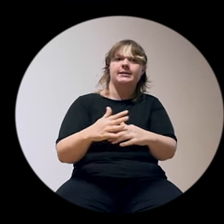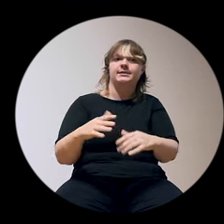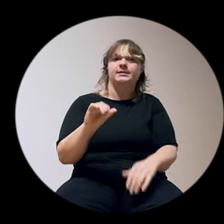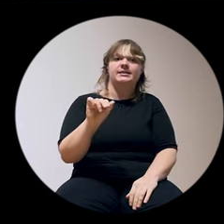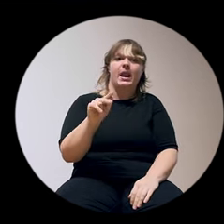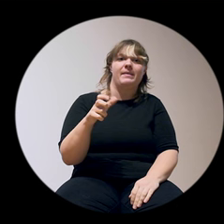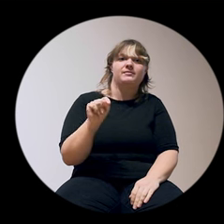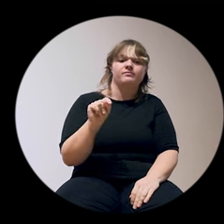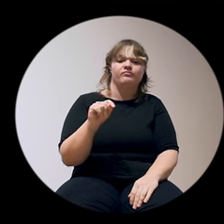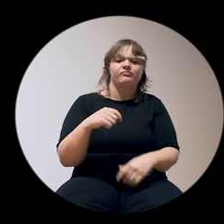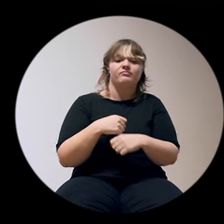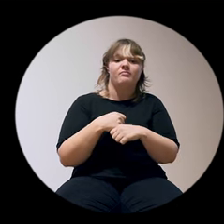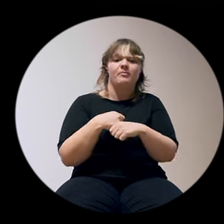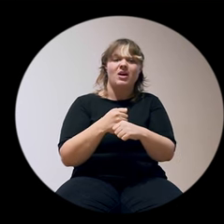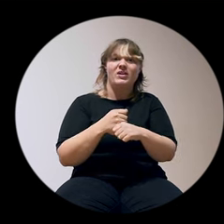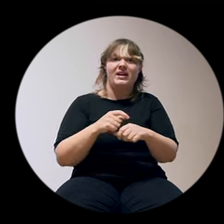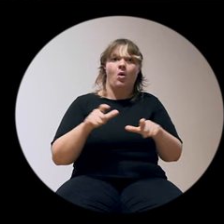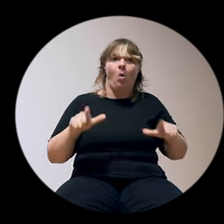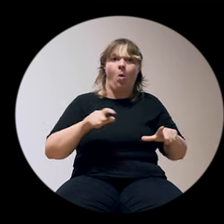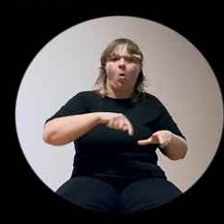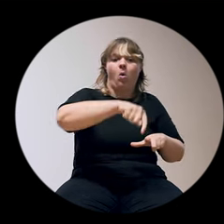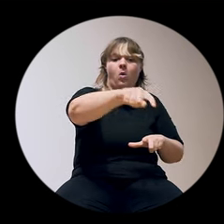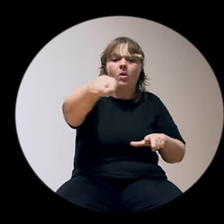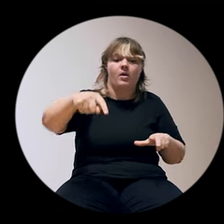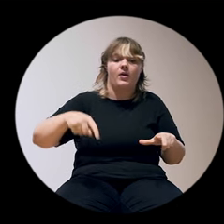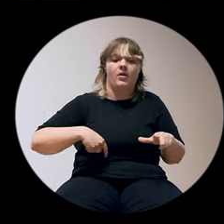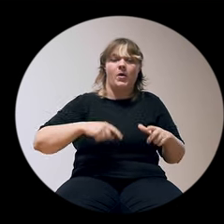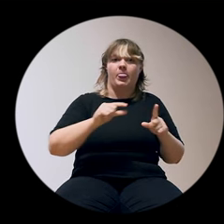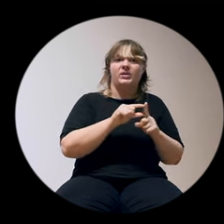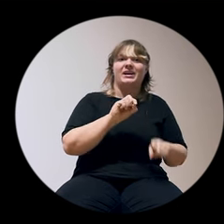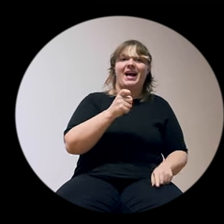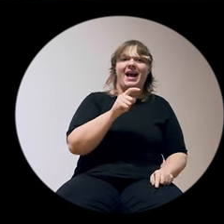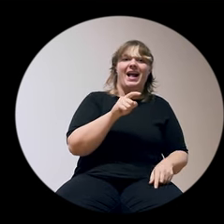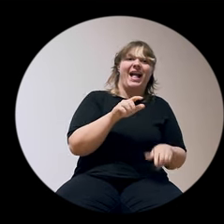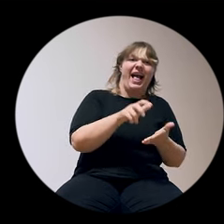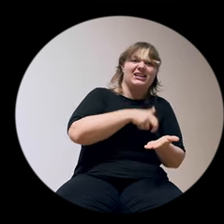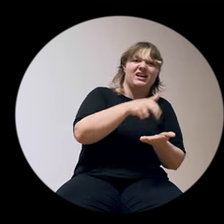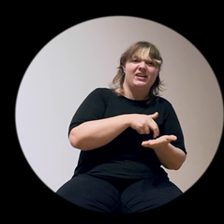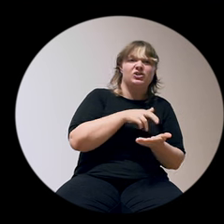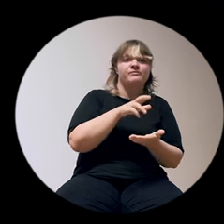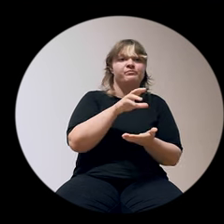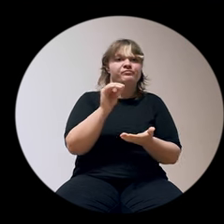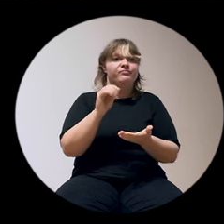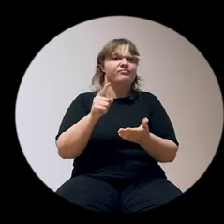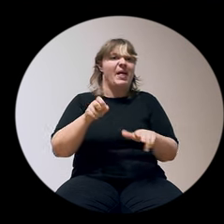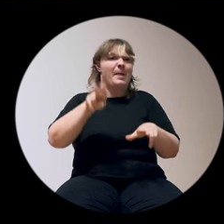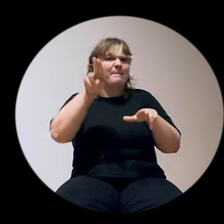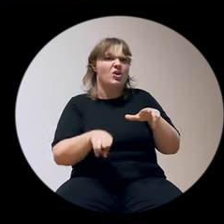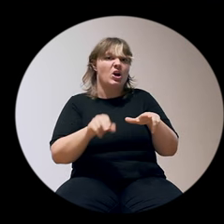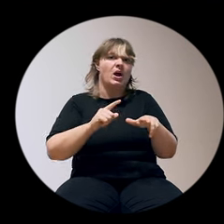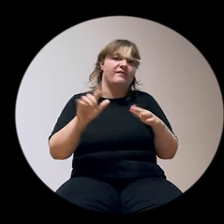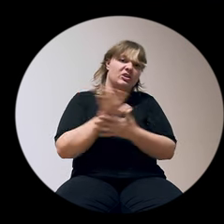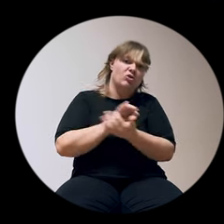enough to bury the statue, the work's excavation, along with its title, suggests the burial of the Cook Monument itself, along with the burial of destructive